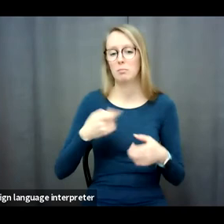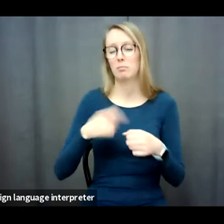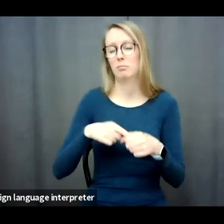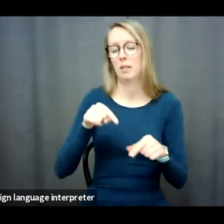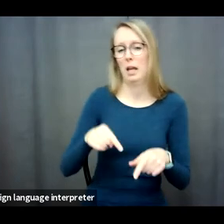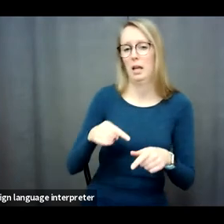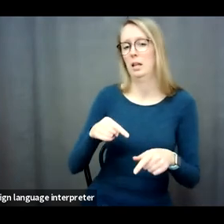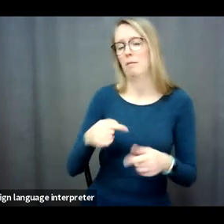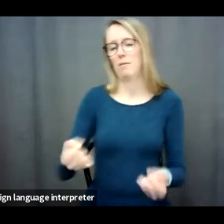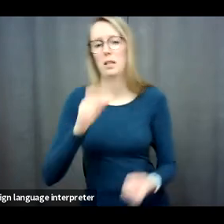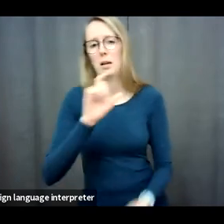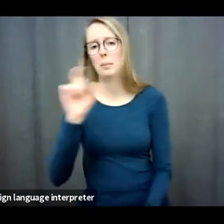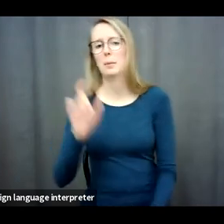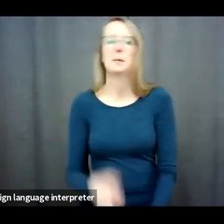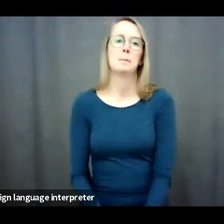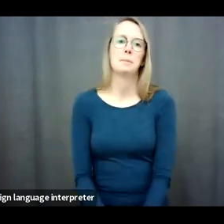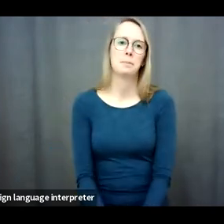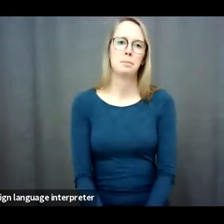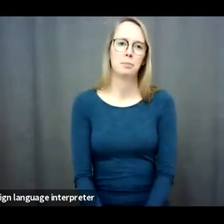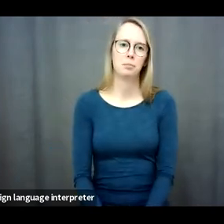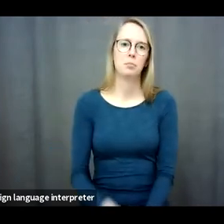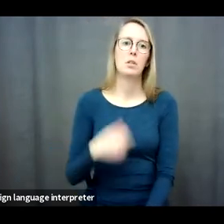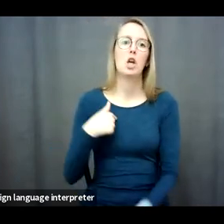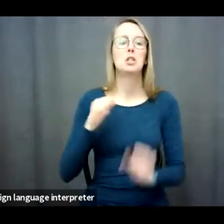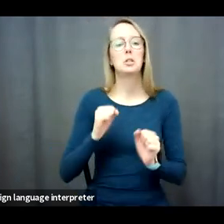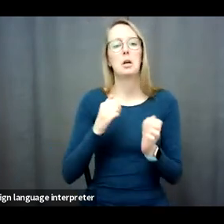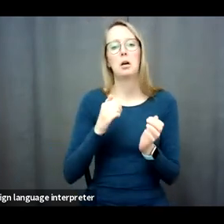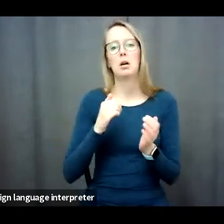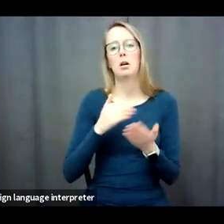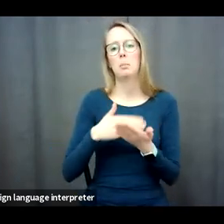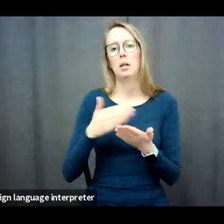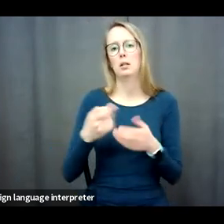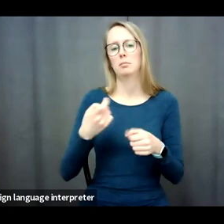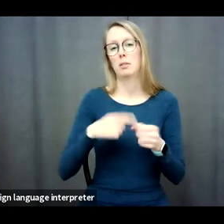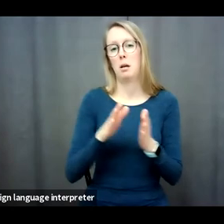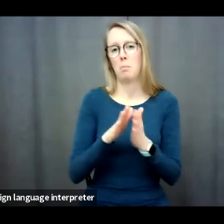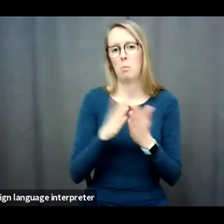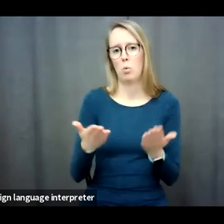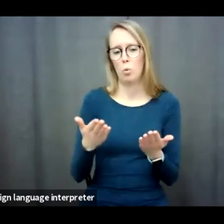important topic. And I will tell you a little bit about a book.